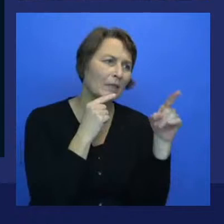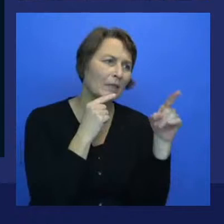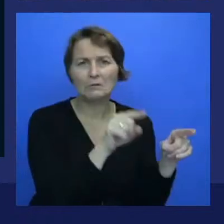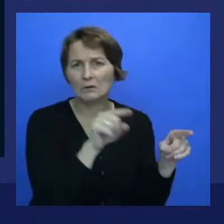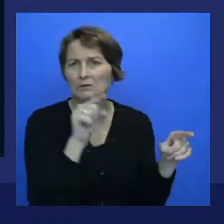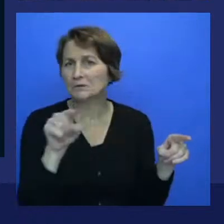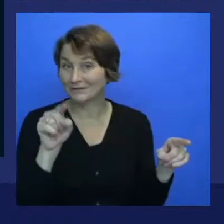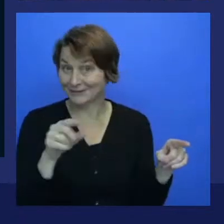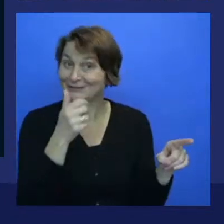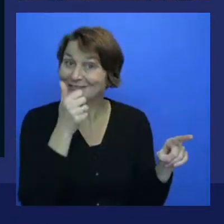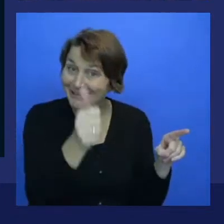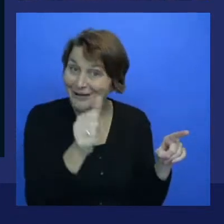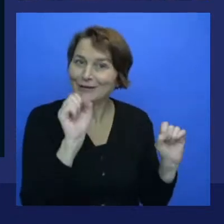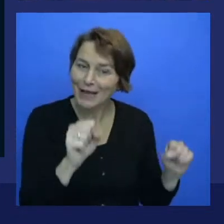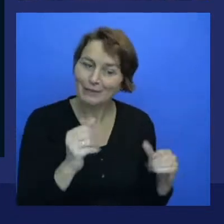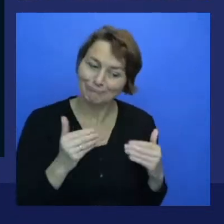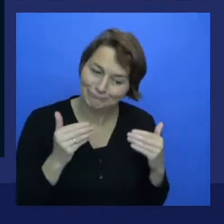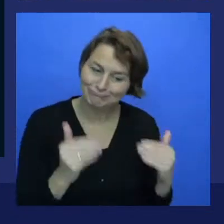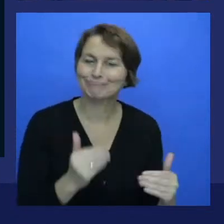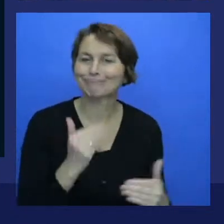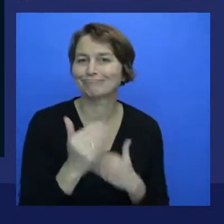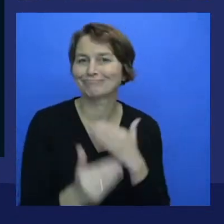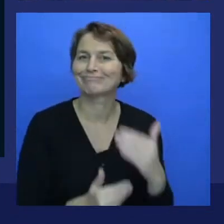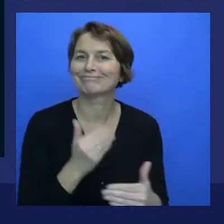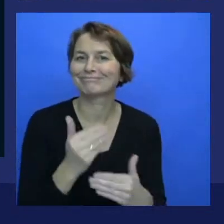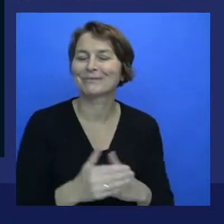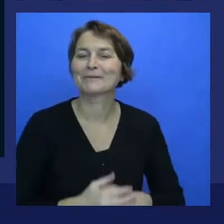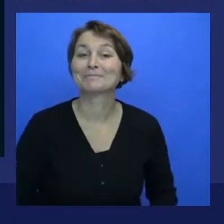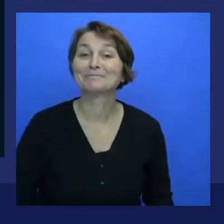it. Cool, cool. Thank you very much.